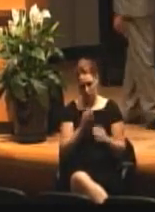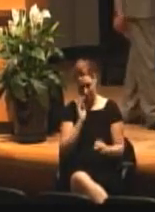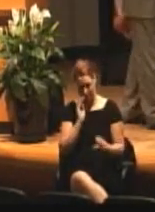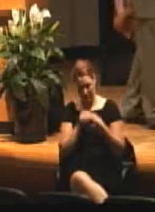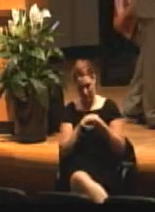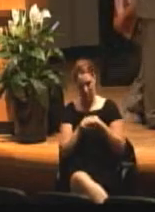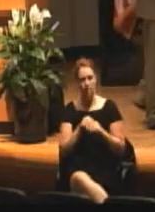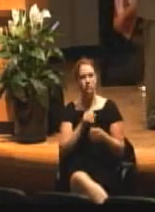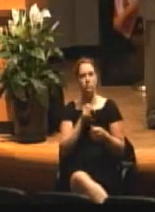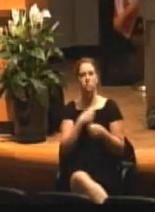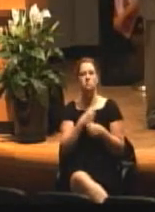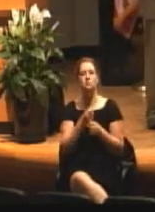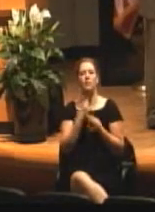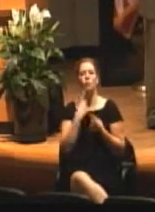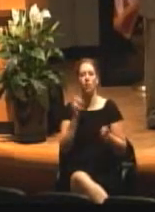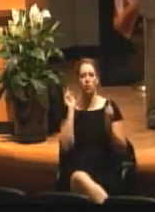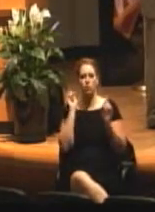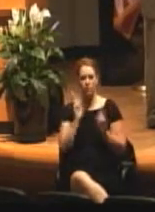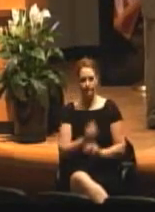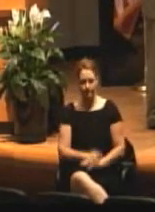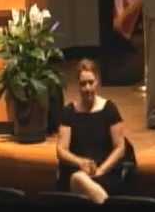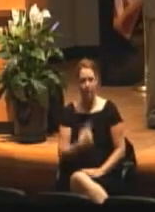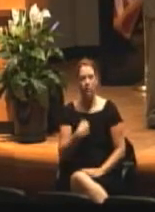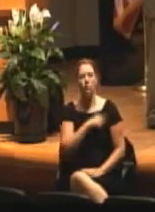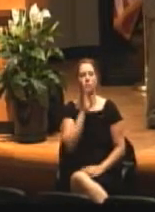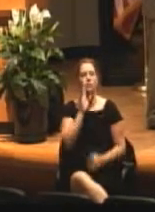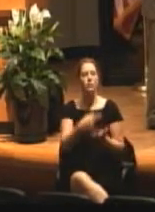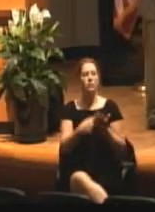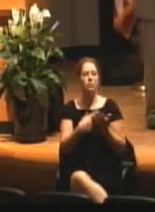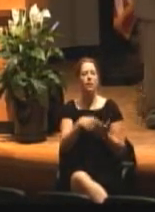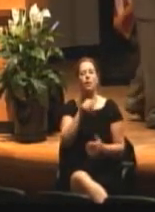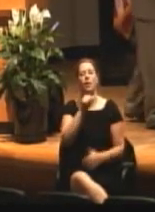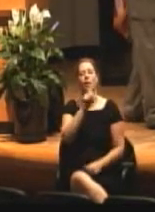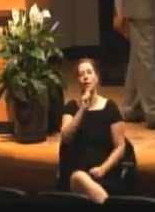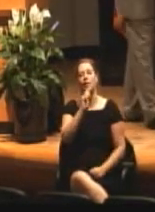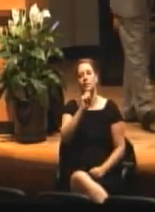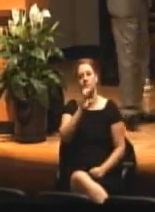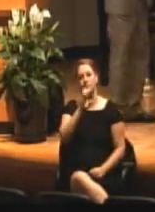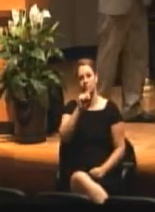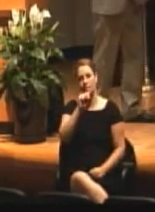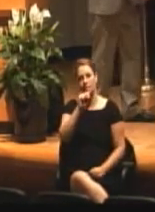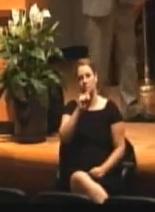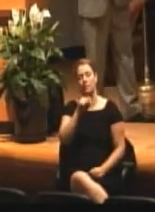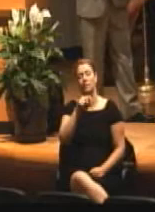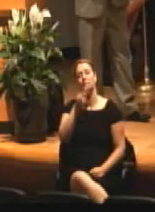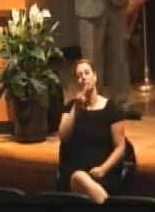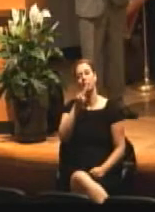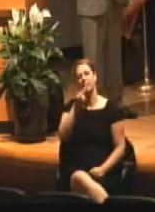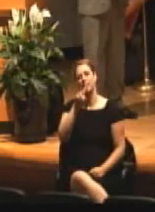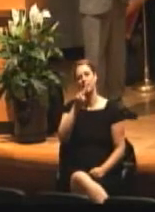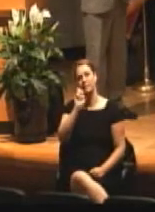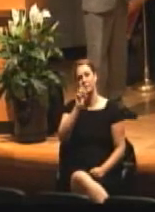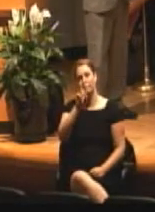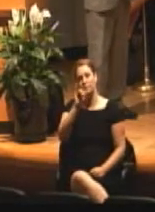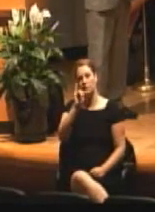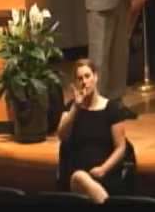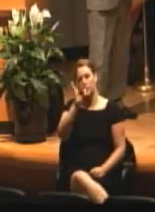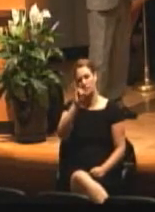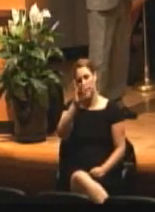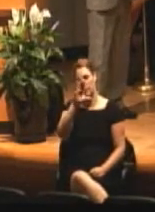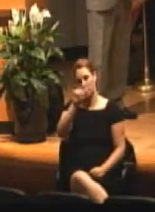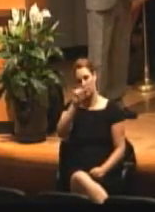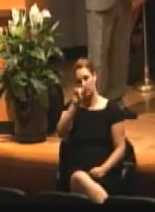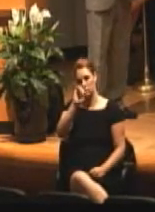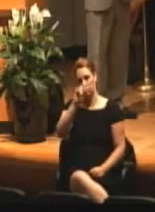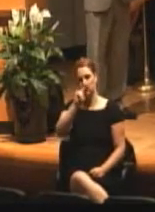work. We're going to talk about asset verification. Asset verification is just basically if you, you're buying a house and you're going to be doing a